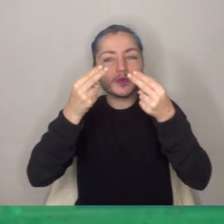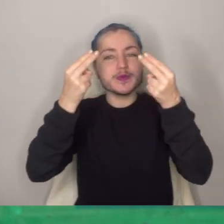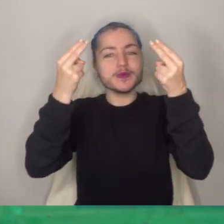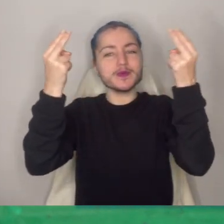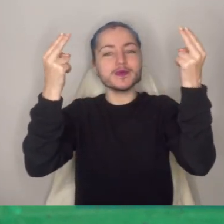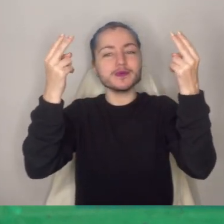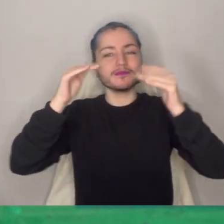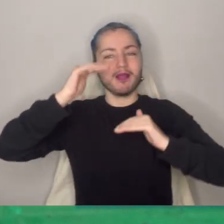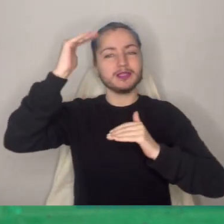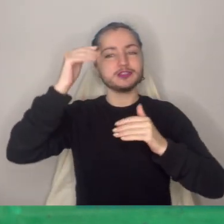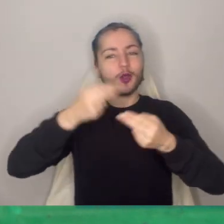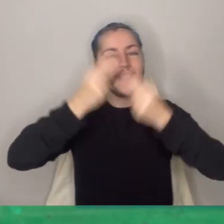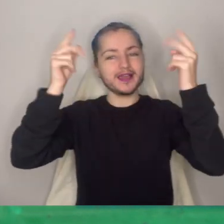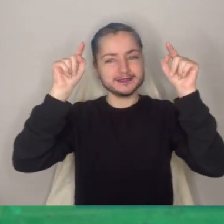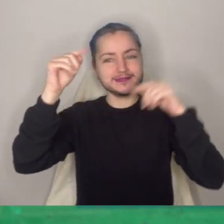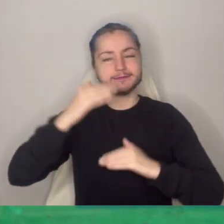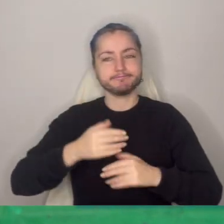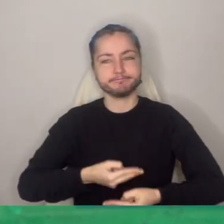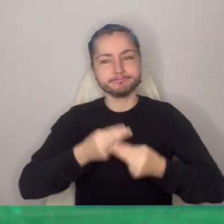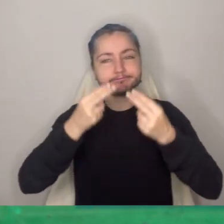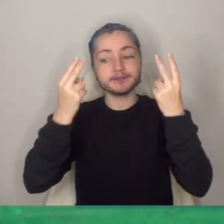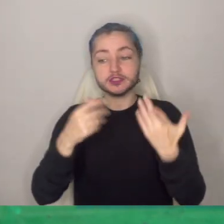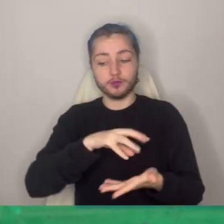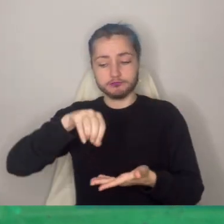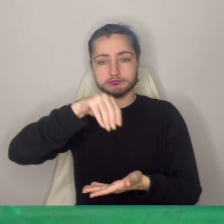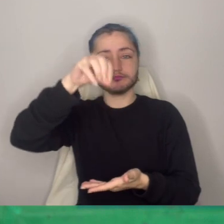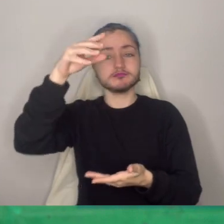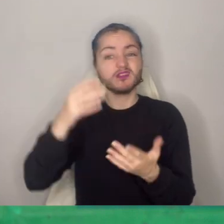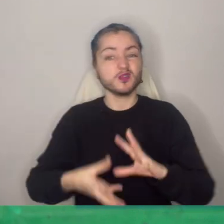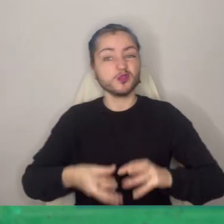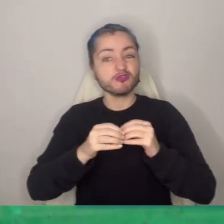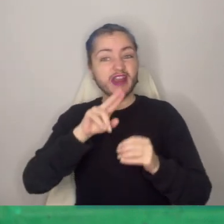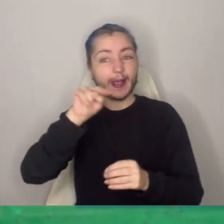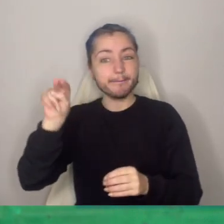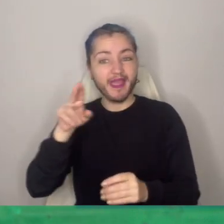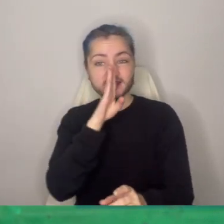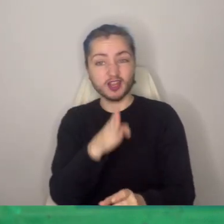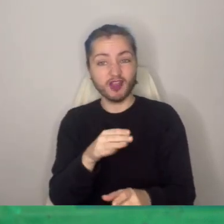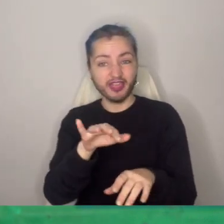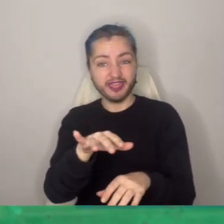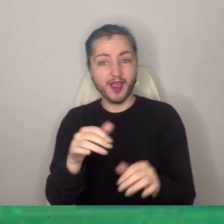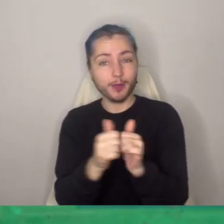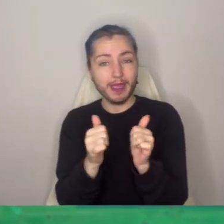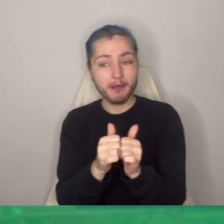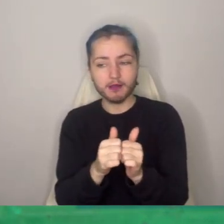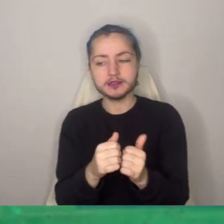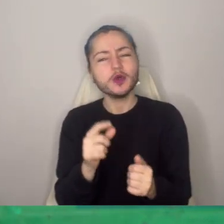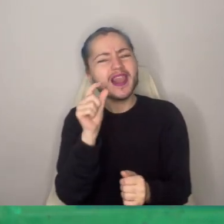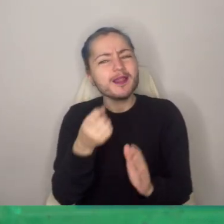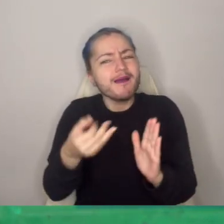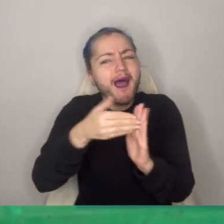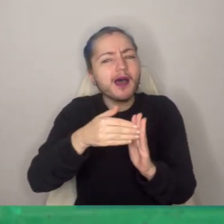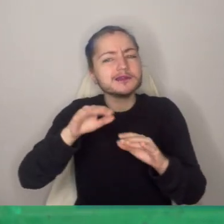And we're going to use the turmeric on the paper to create a paint directly onto the paper. Put a bit at the top as well, but not as much.